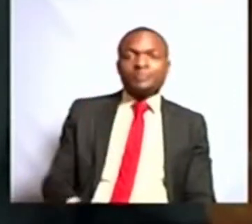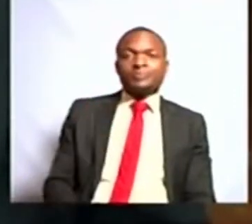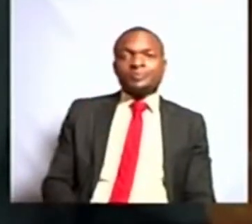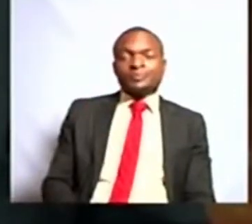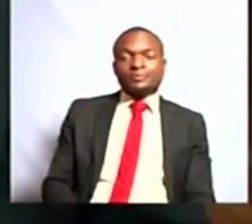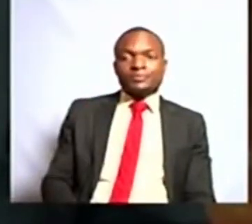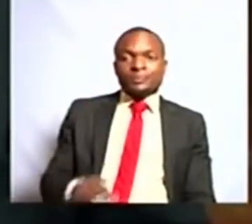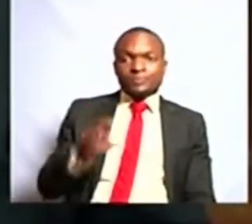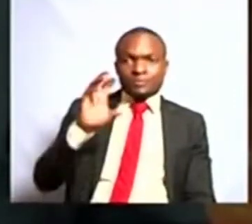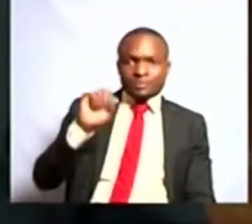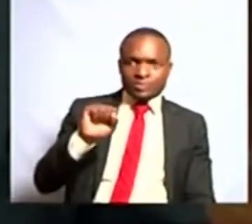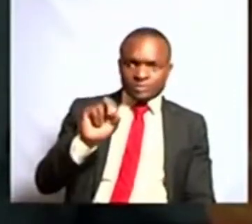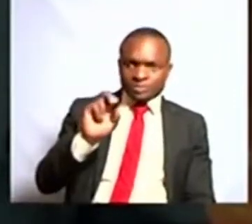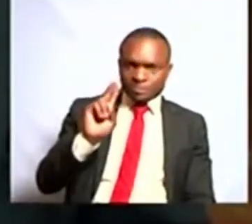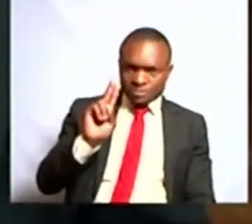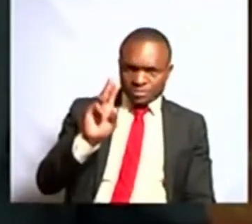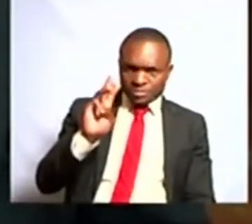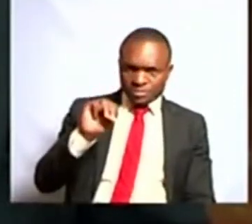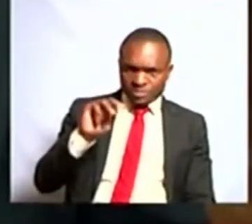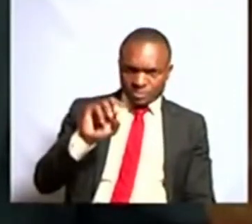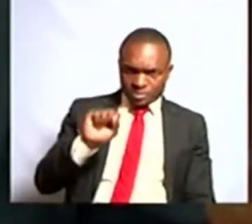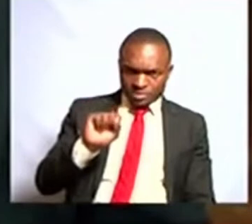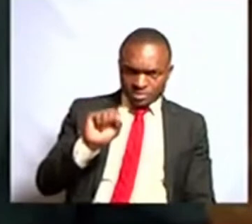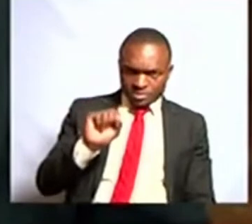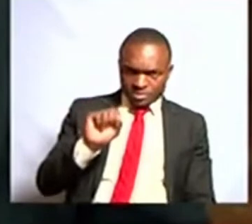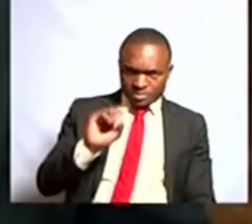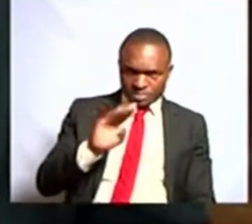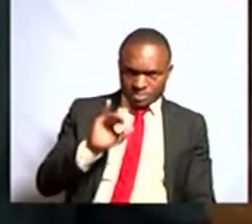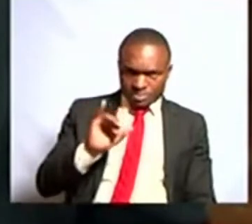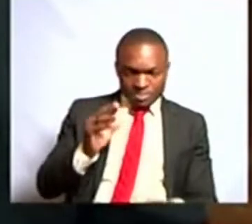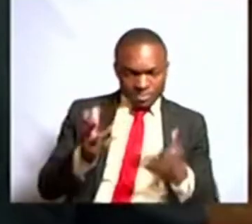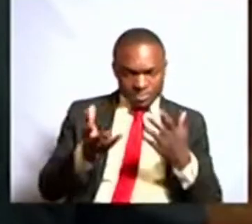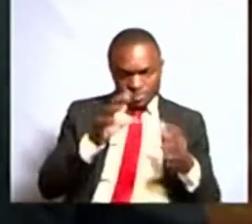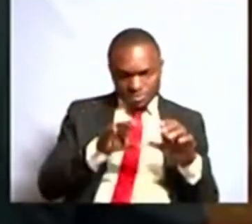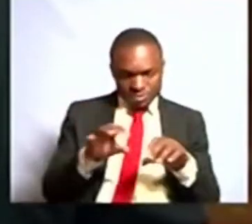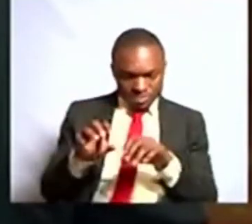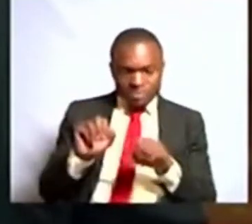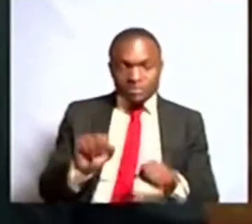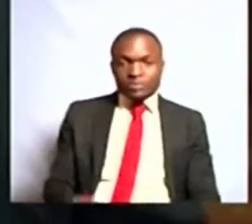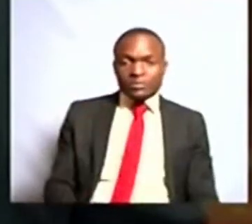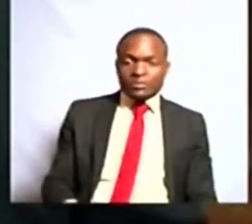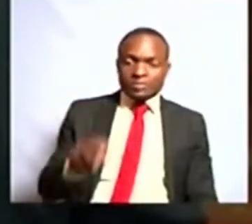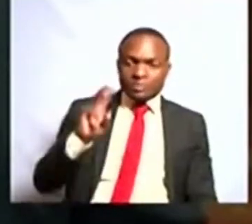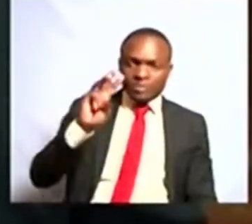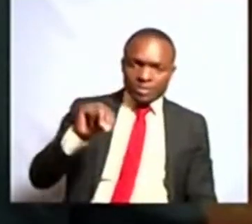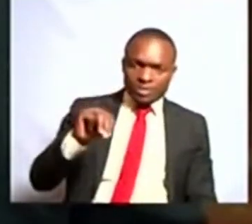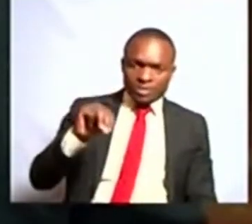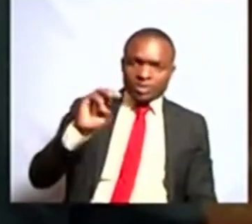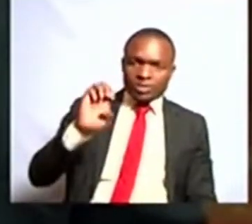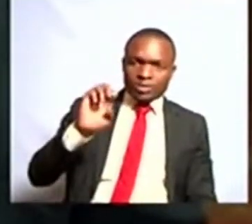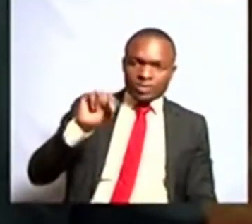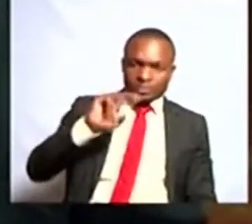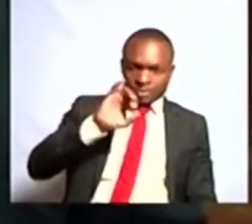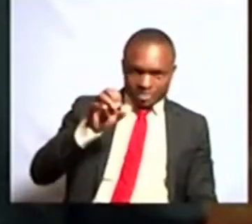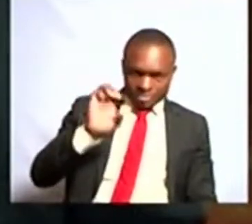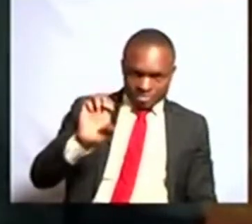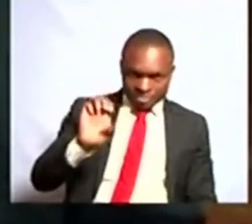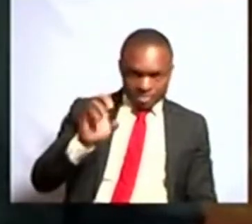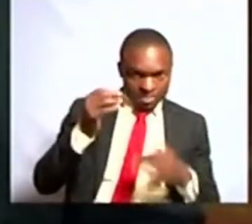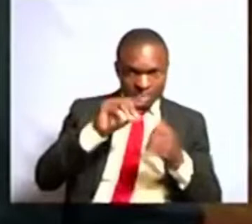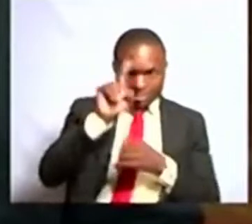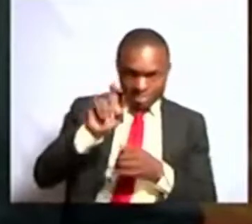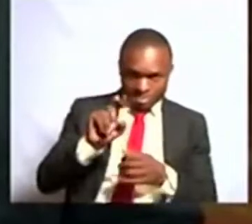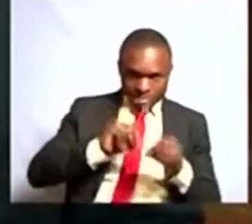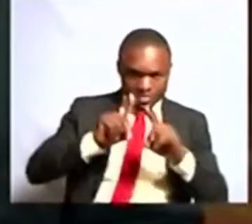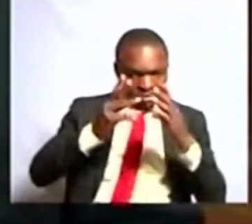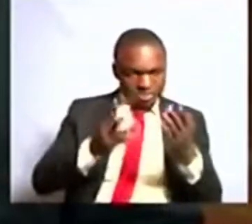Yeah, Sumbu. Then they had to do Menje and what. Now, my question to